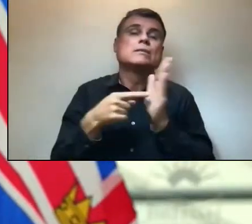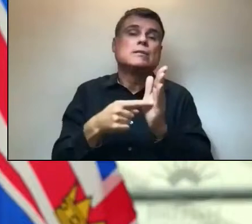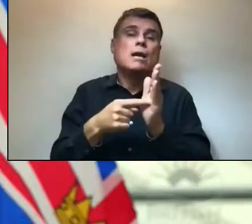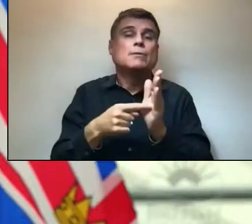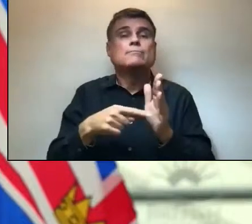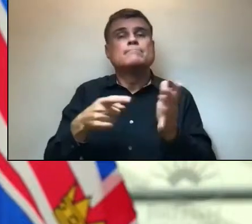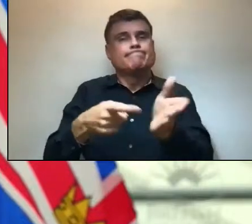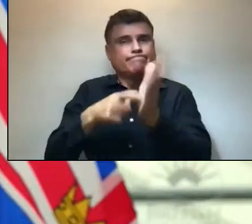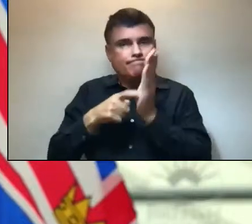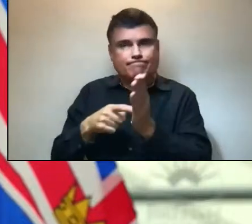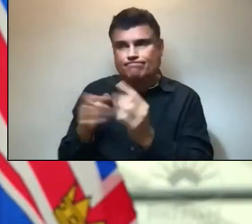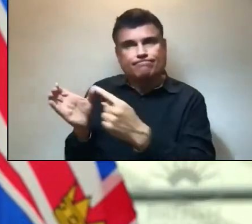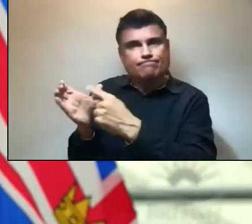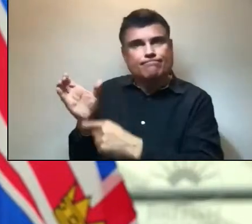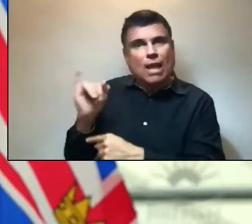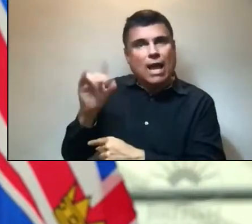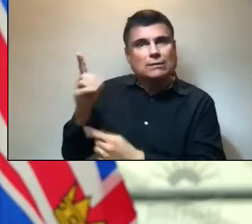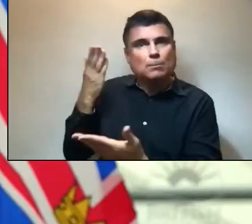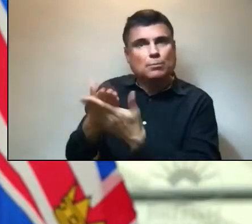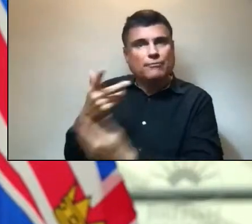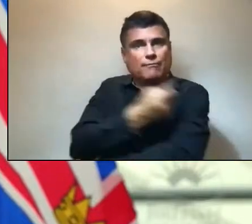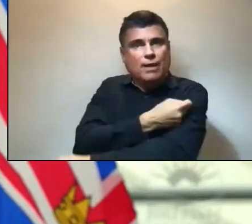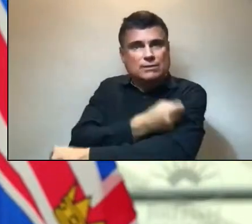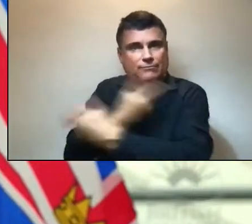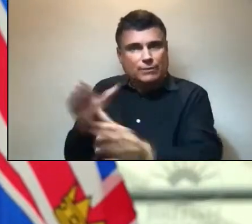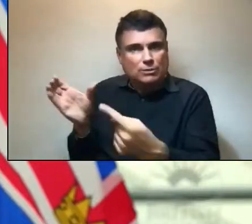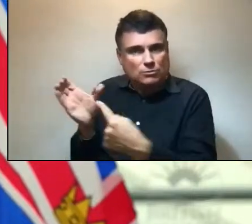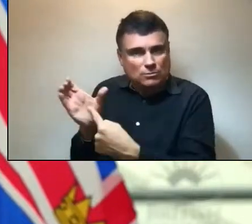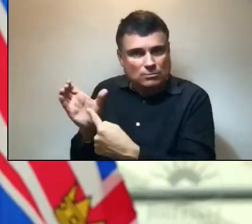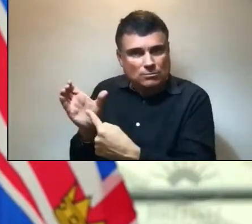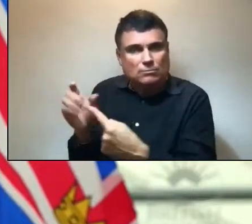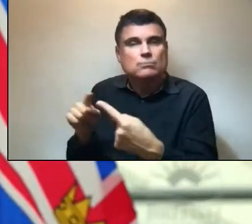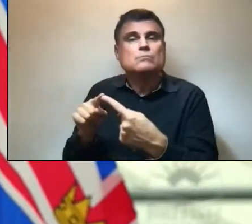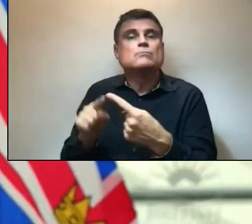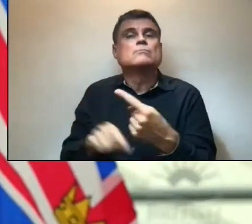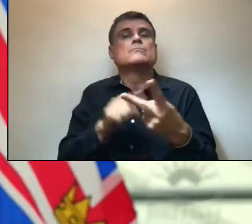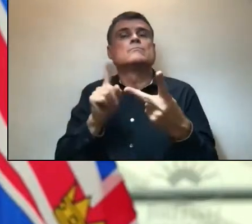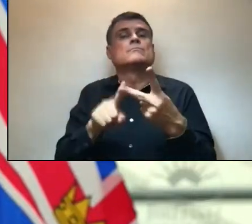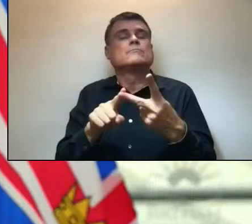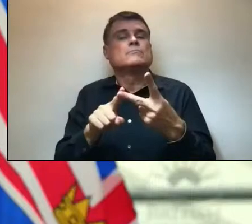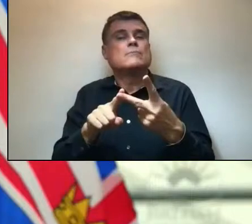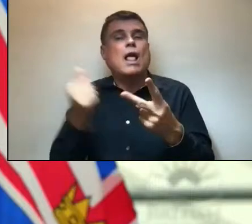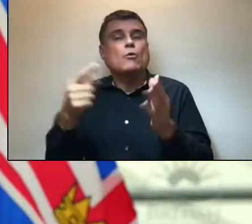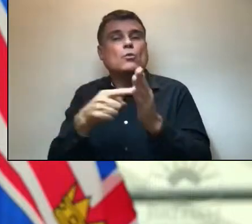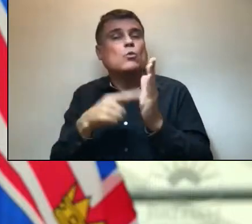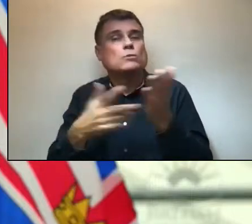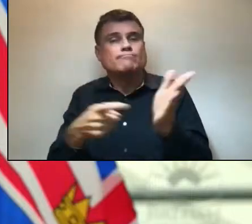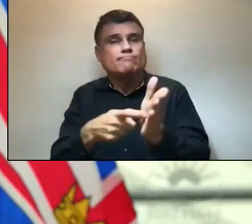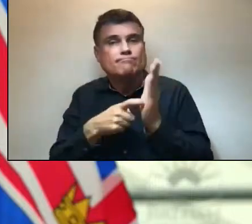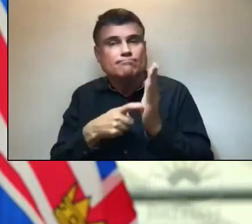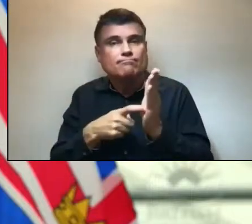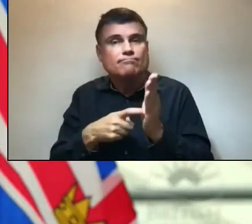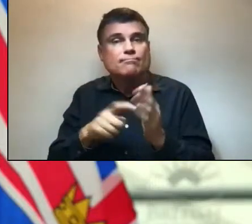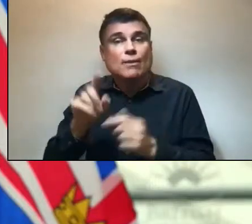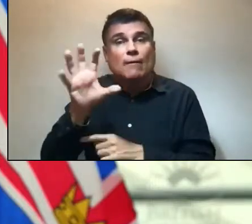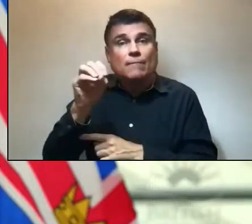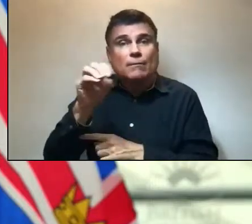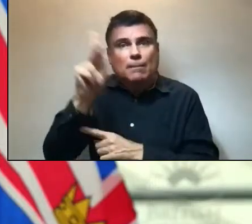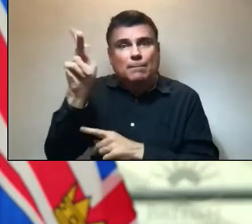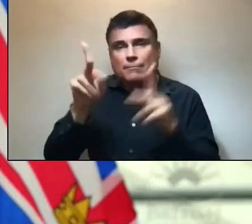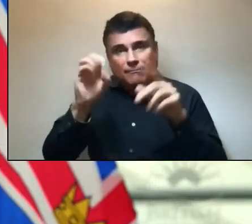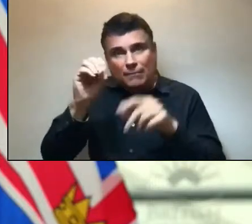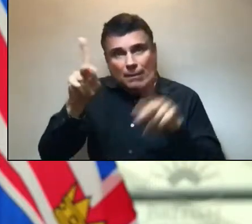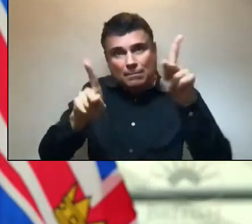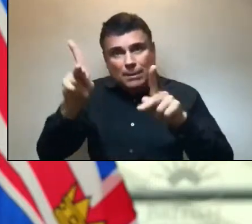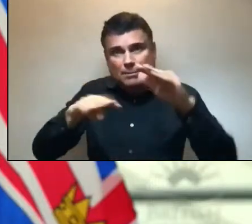requirements kick in at 50, whether we say all events and gatherings. need to have a vaccine